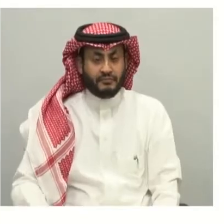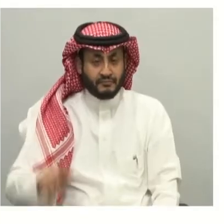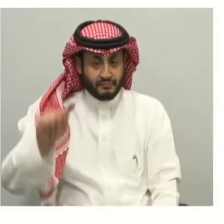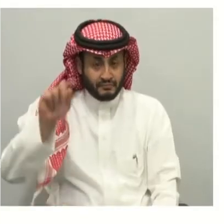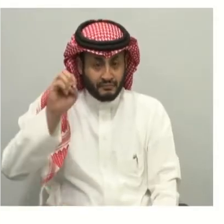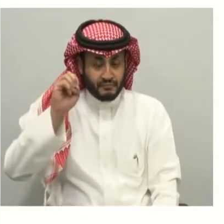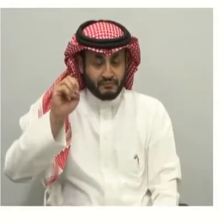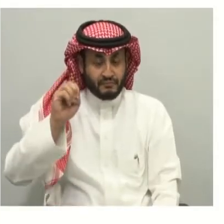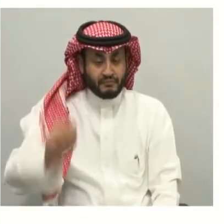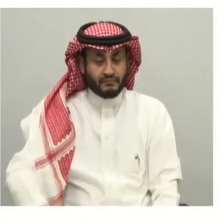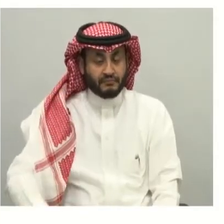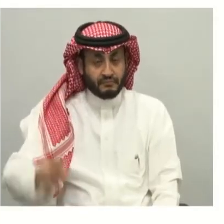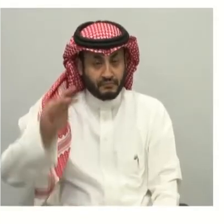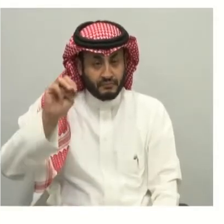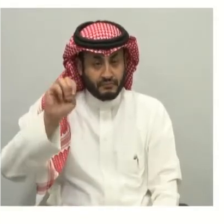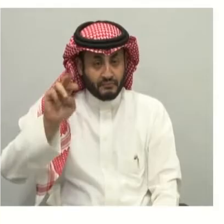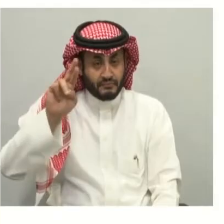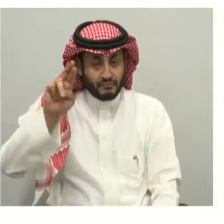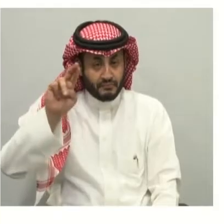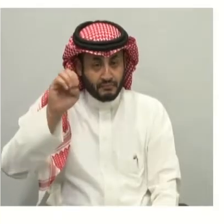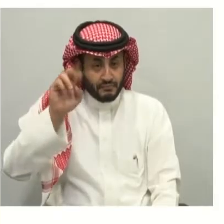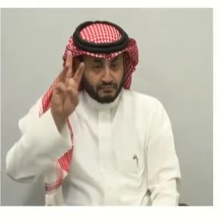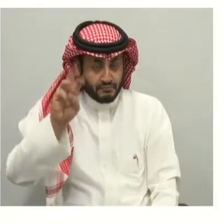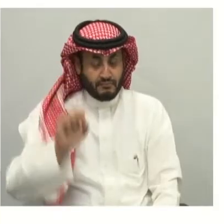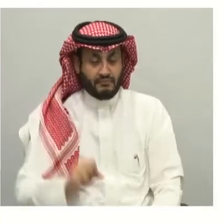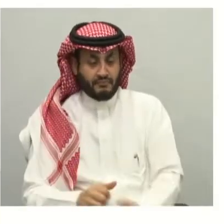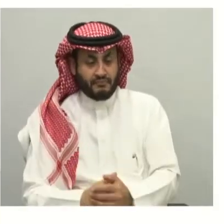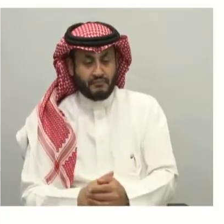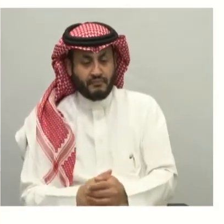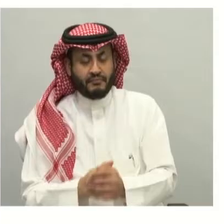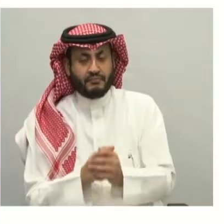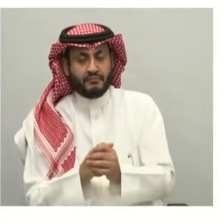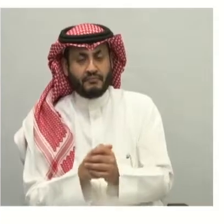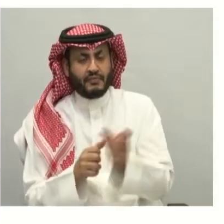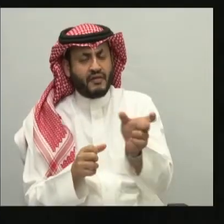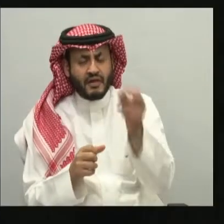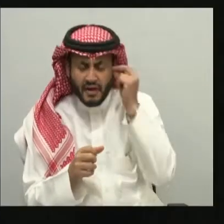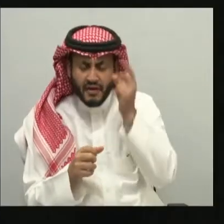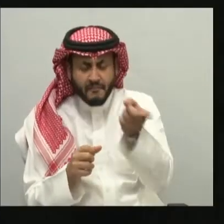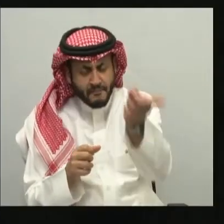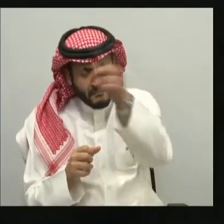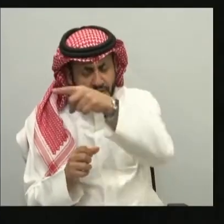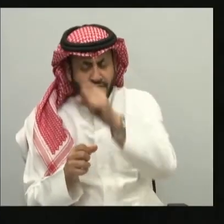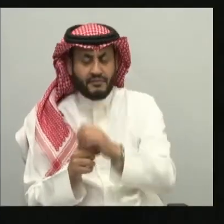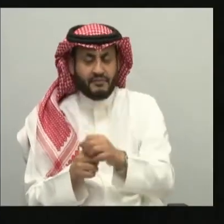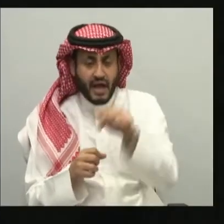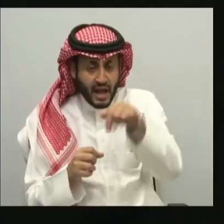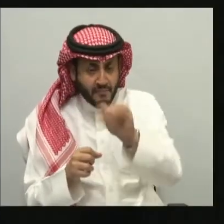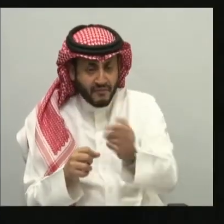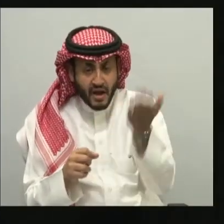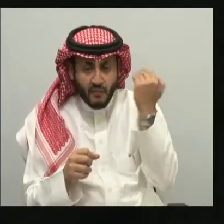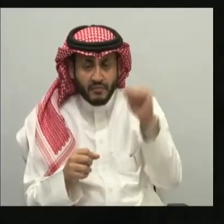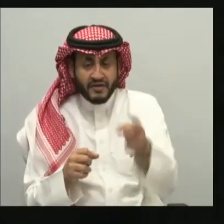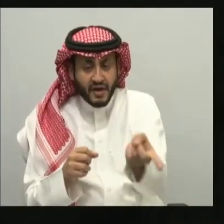school tomorrow? So going to wear, this is something that will happen in the future because we are using going